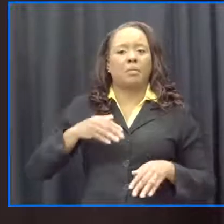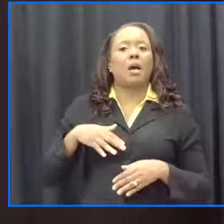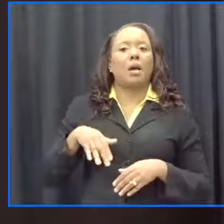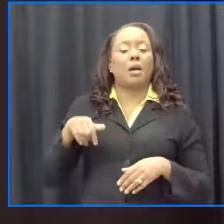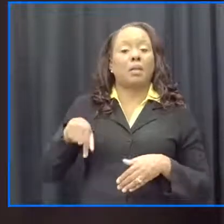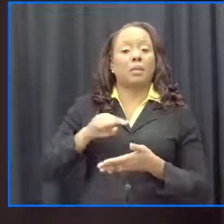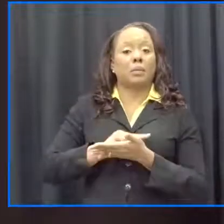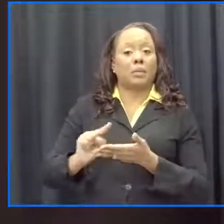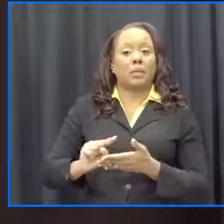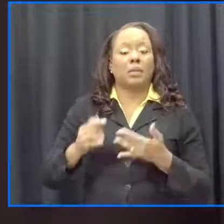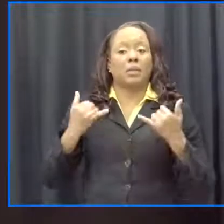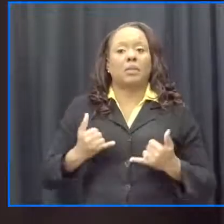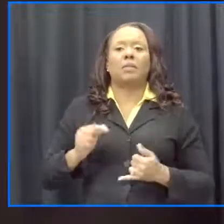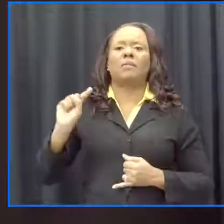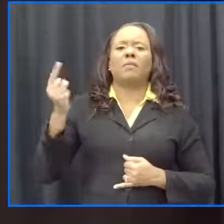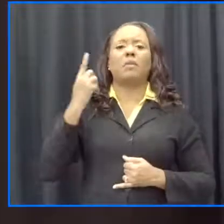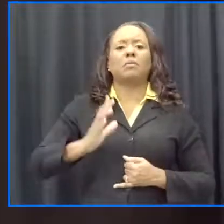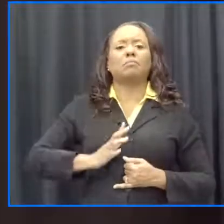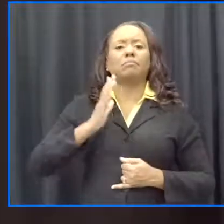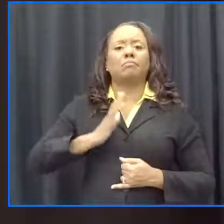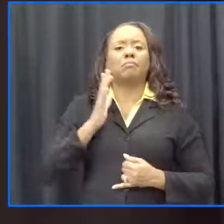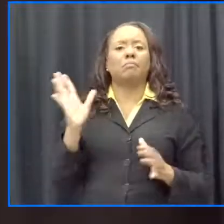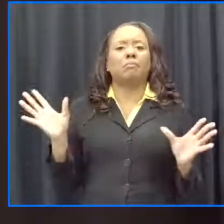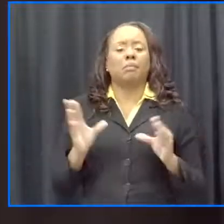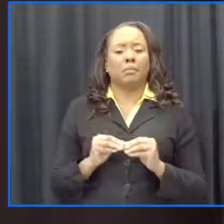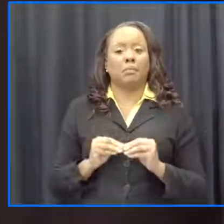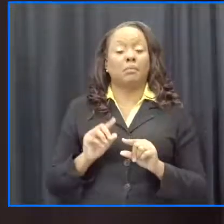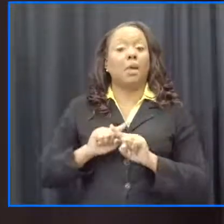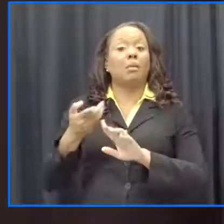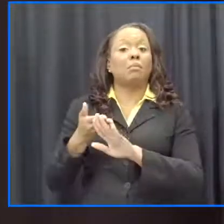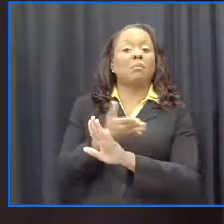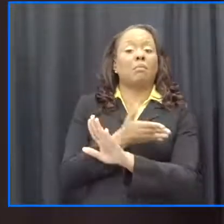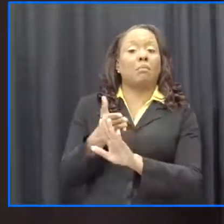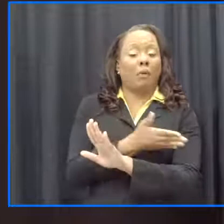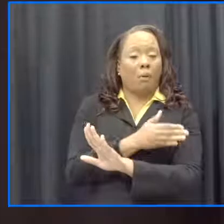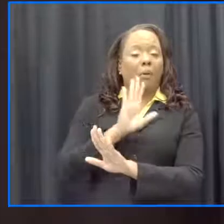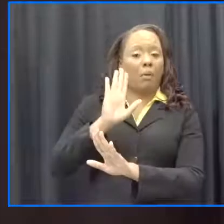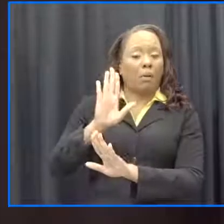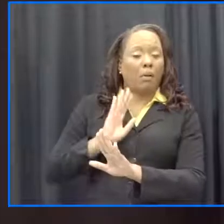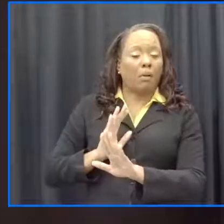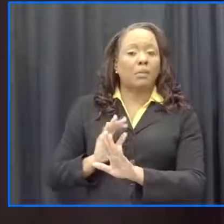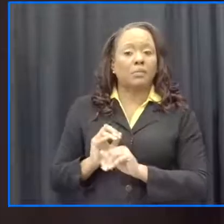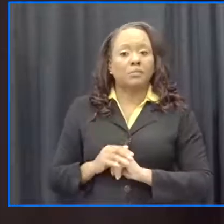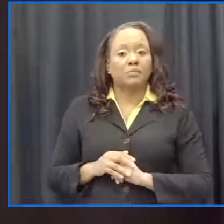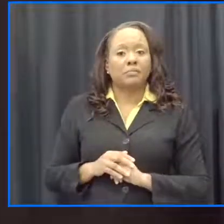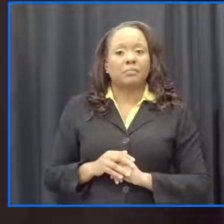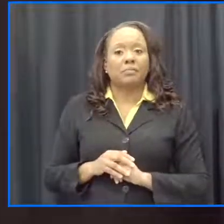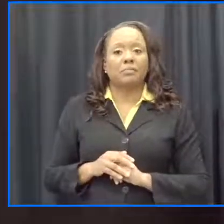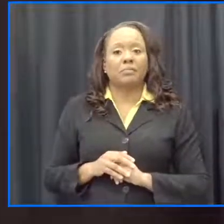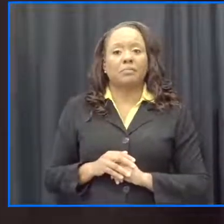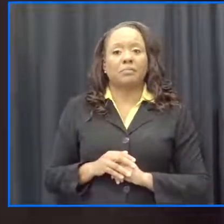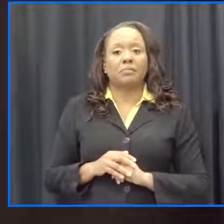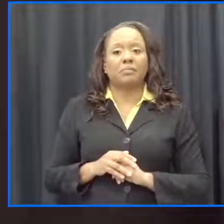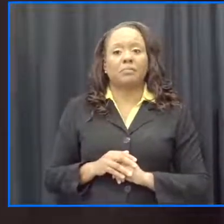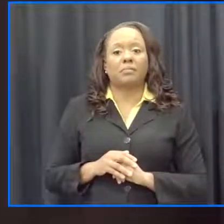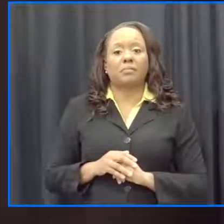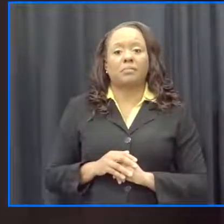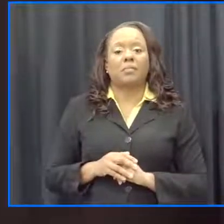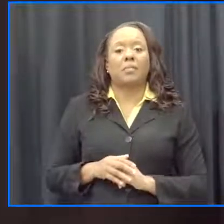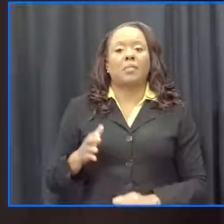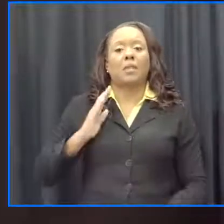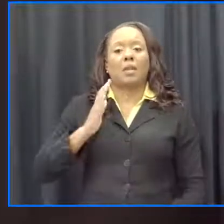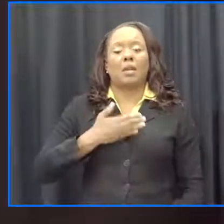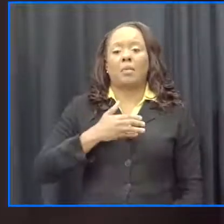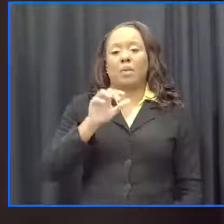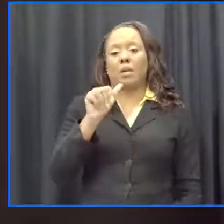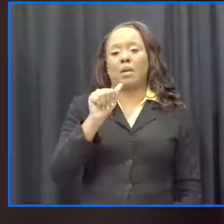their work with their first official meeting. But before that next phase begins, we hear